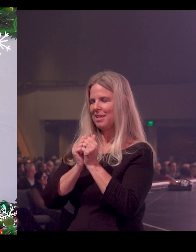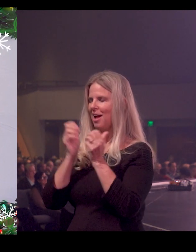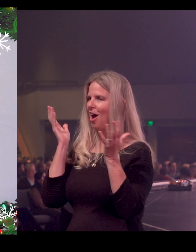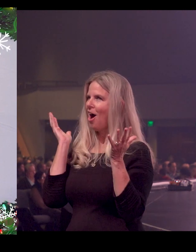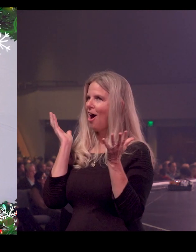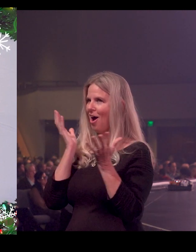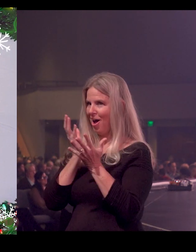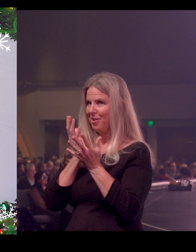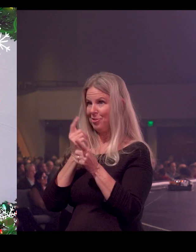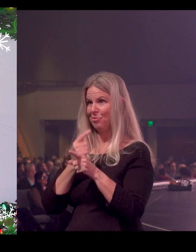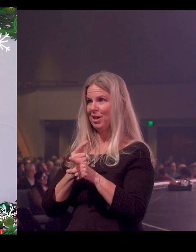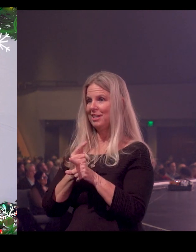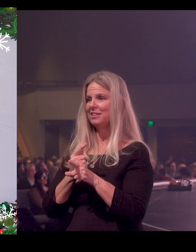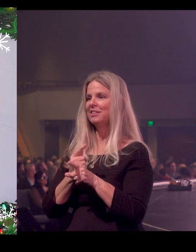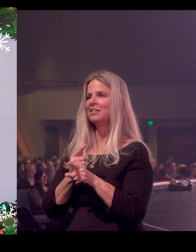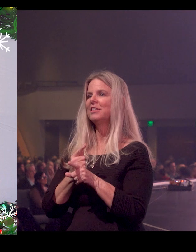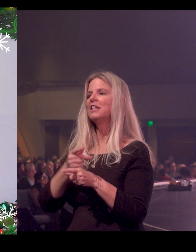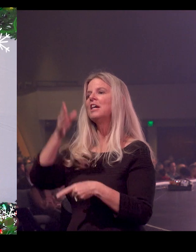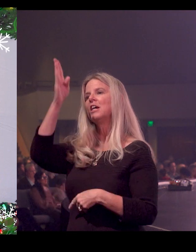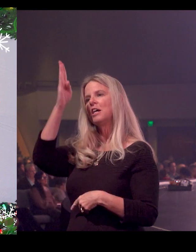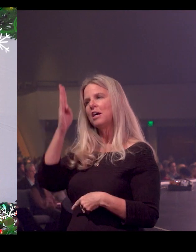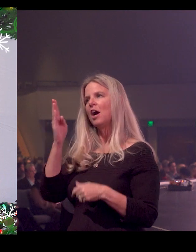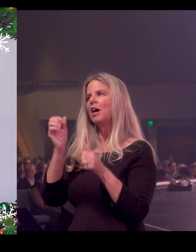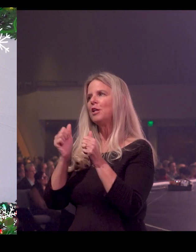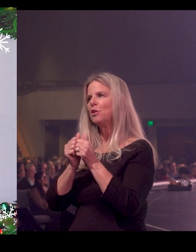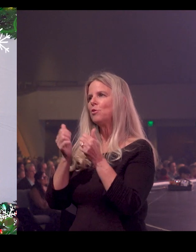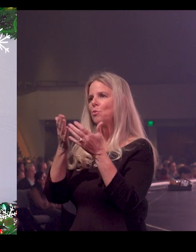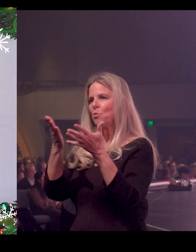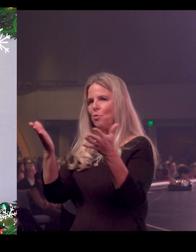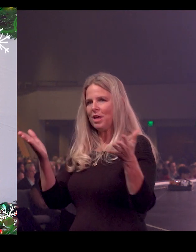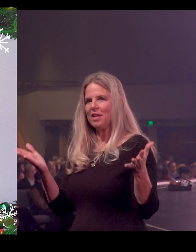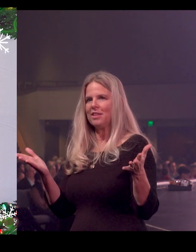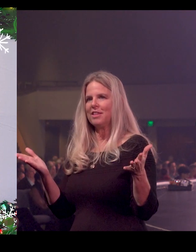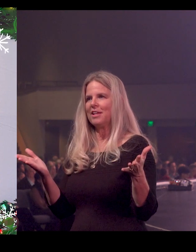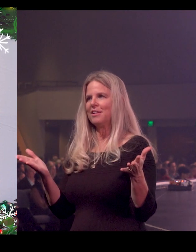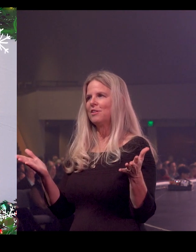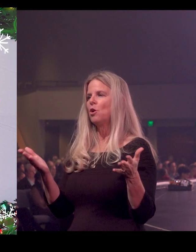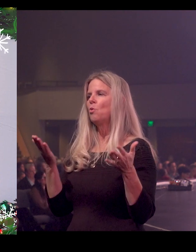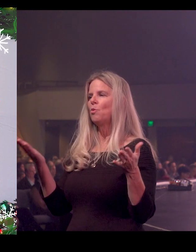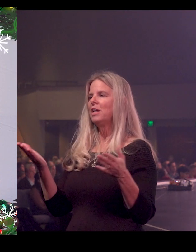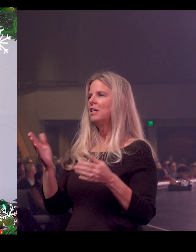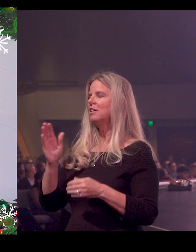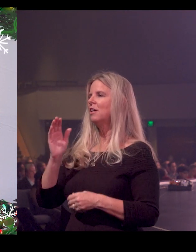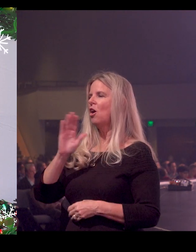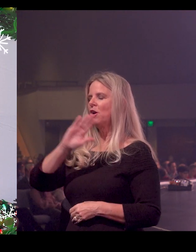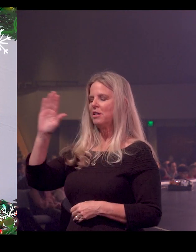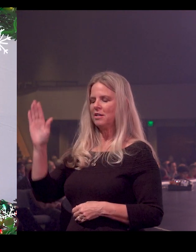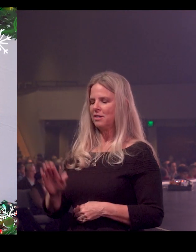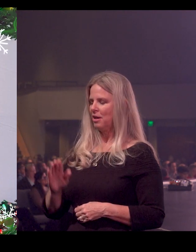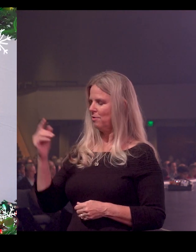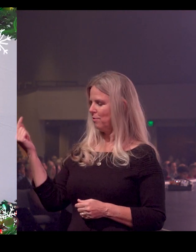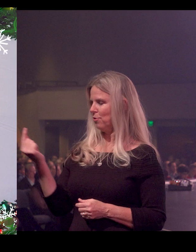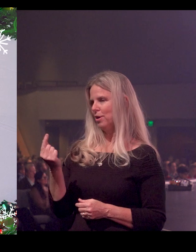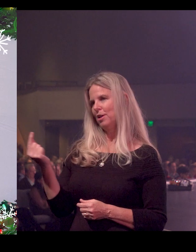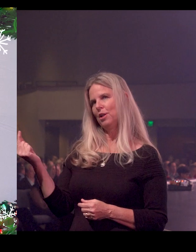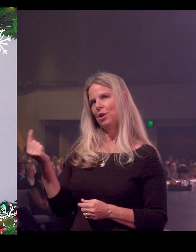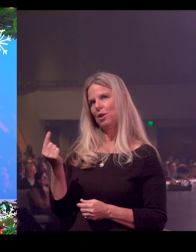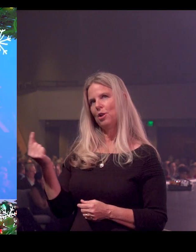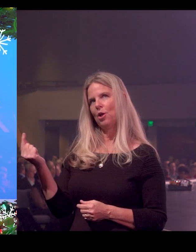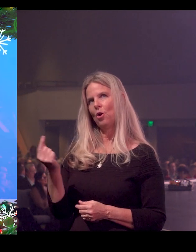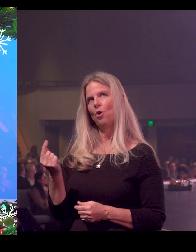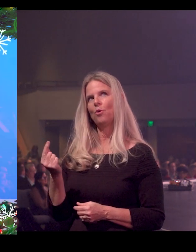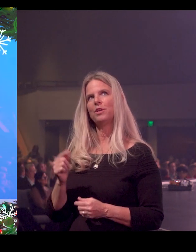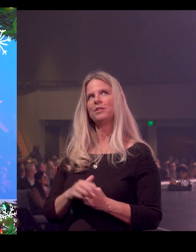we are never alone. Look at that. What a special scene to imagine. That's awesome.